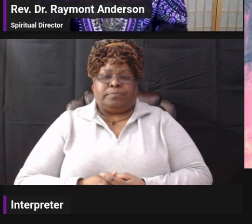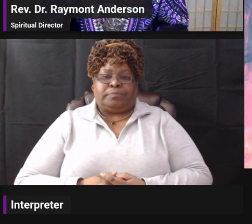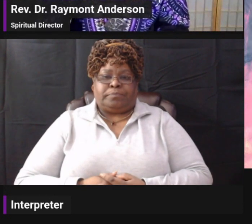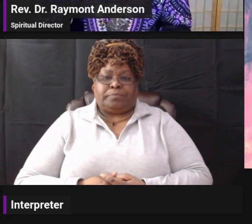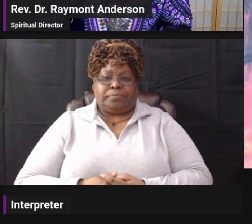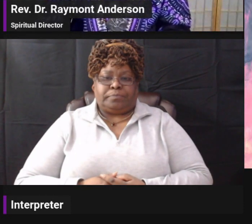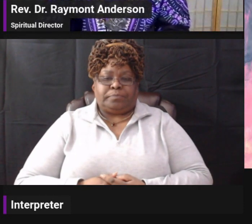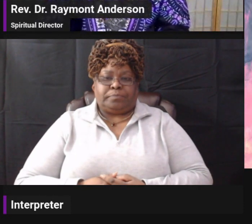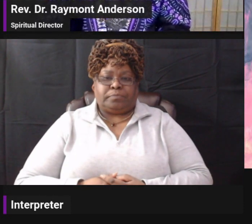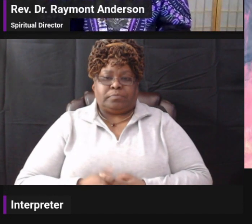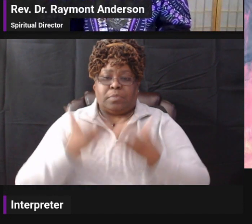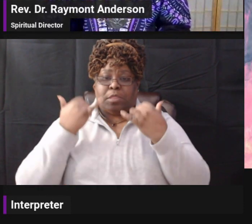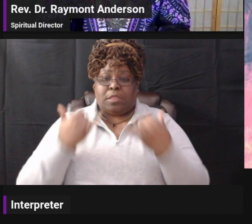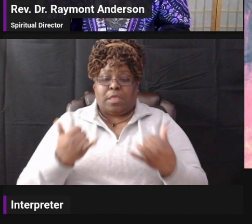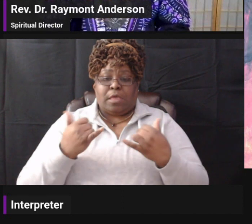Breathe.